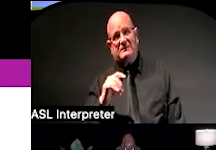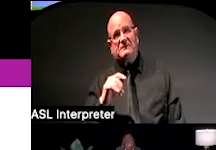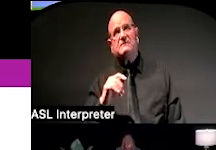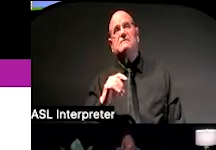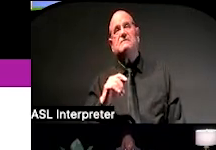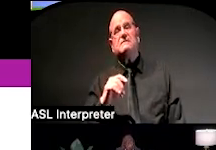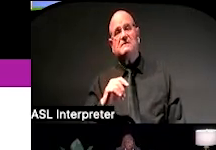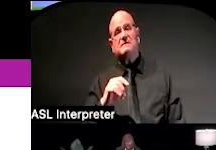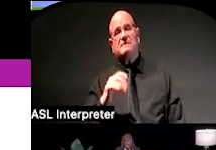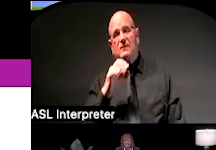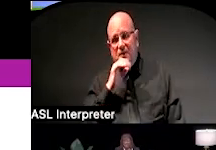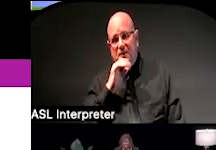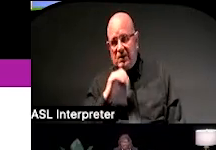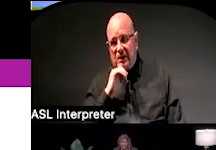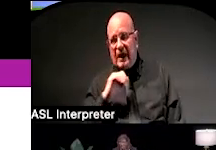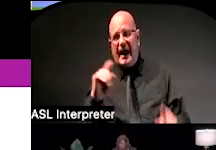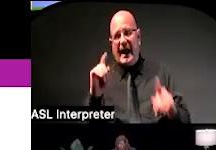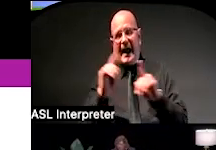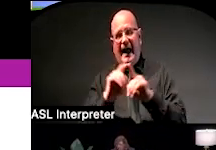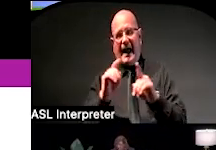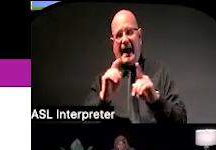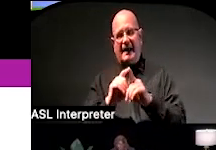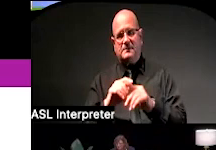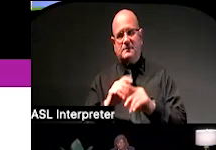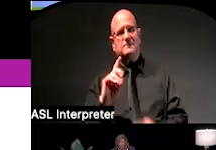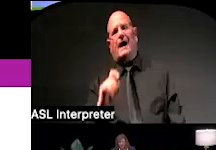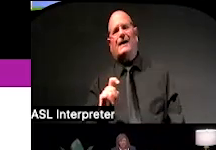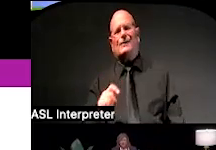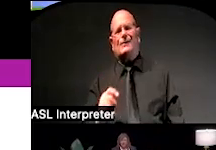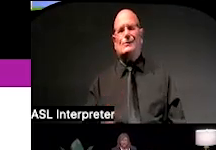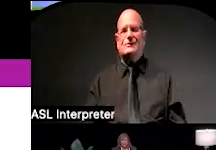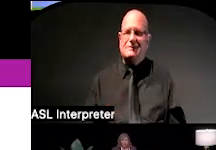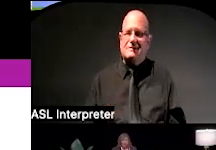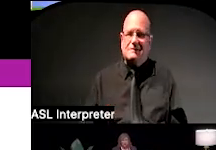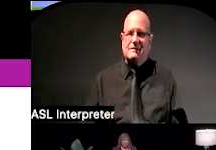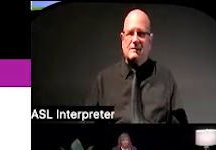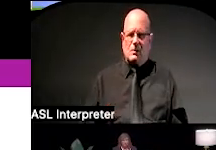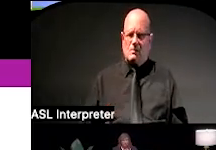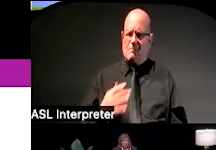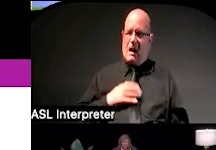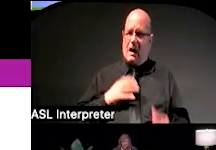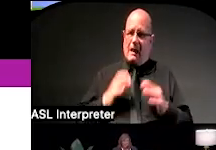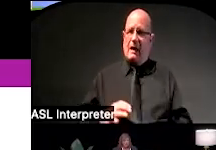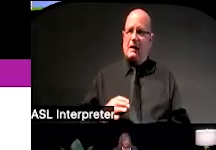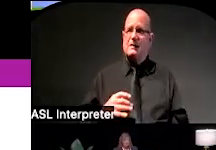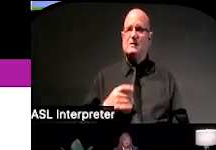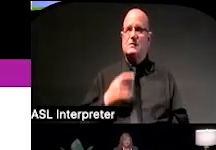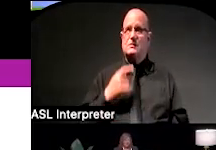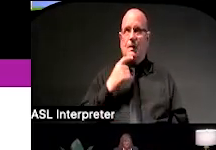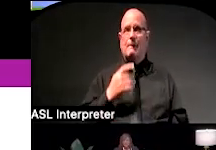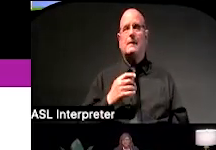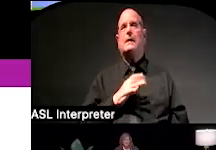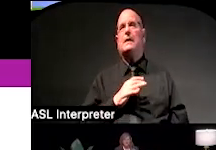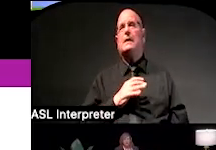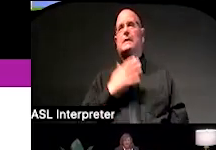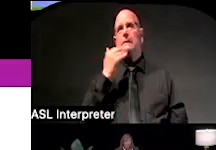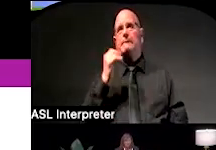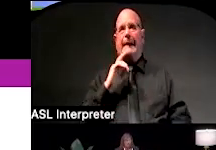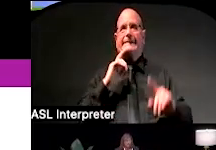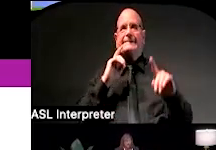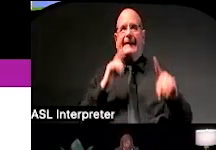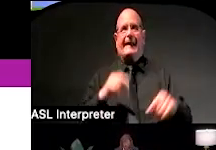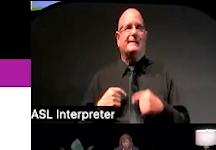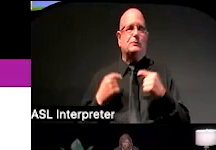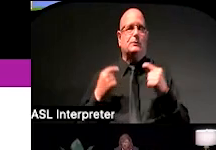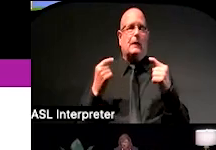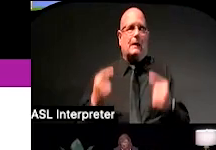of aging, as a diagnosis. I had a client who gave me the best answer ever